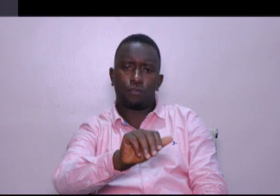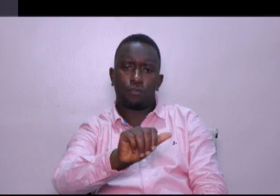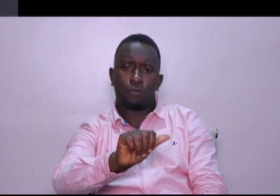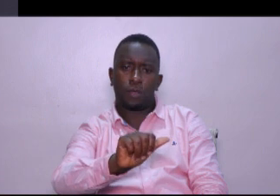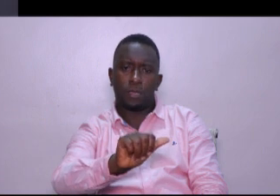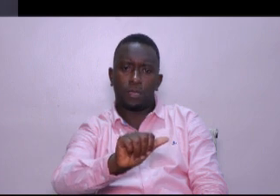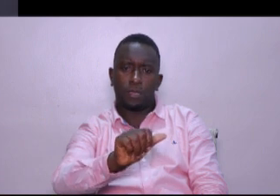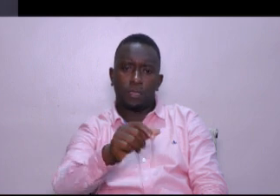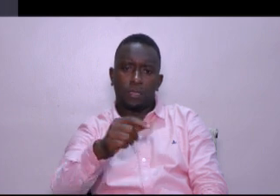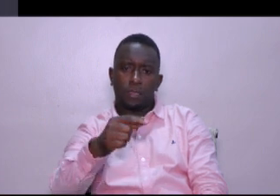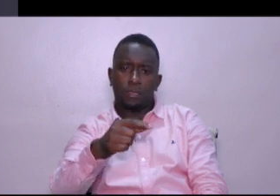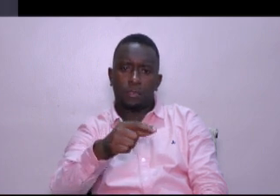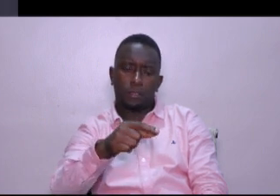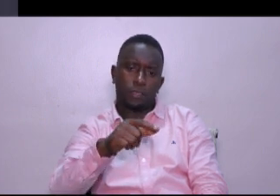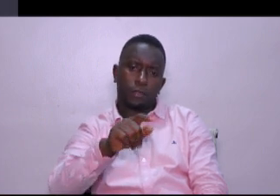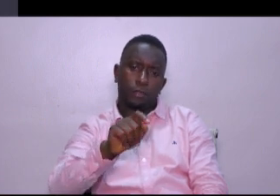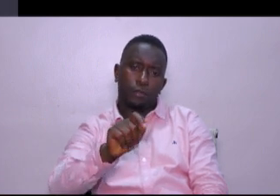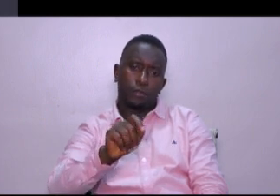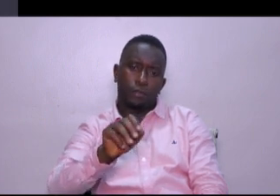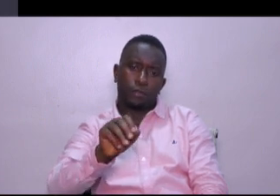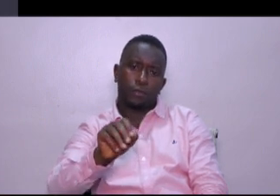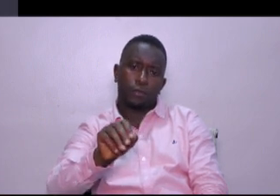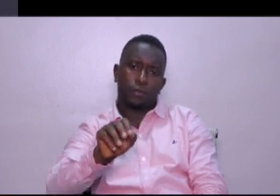clear to the mind of the animator.